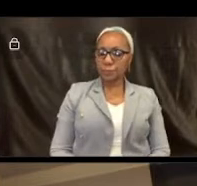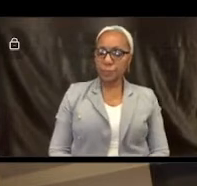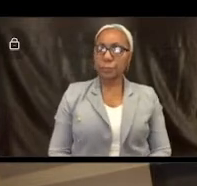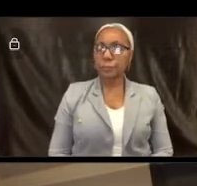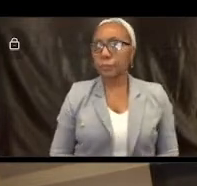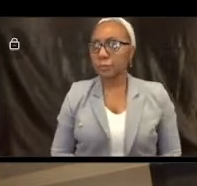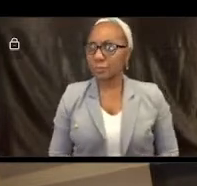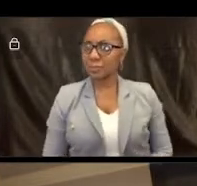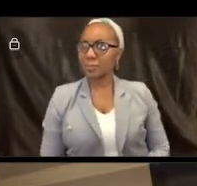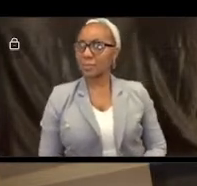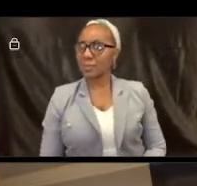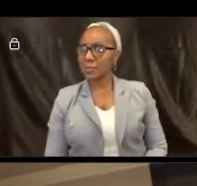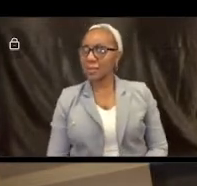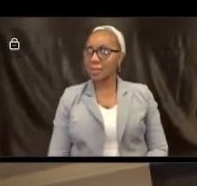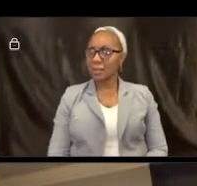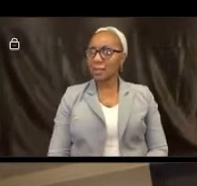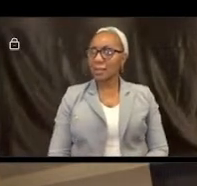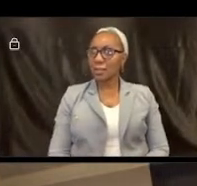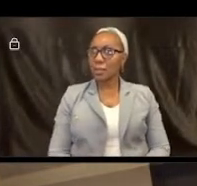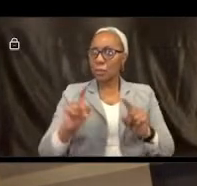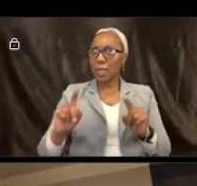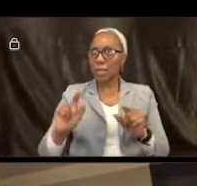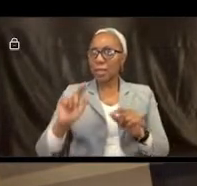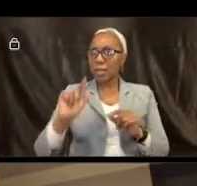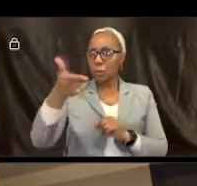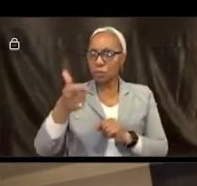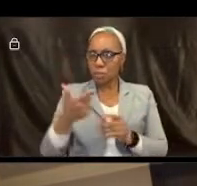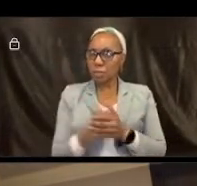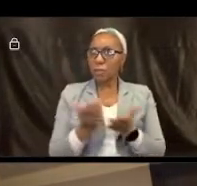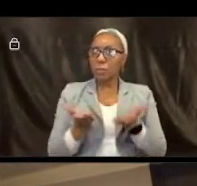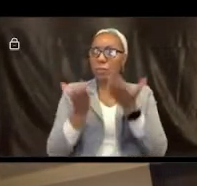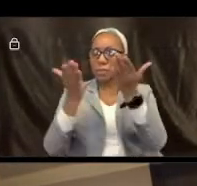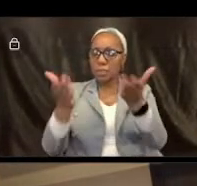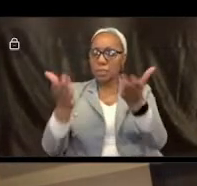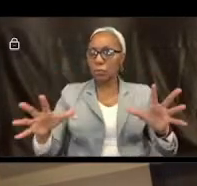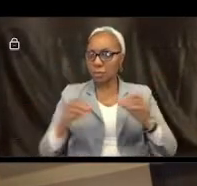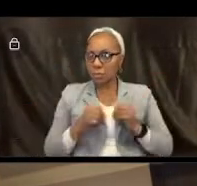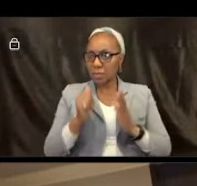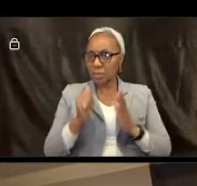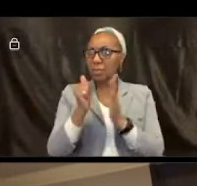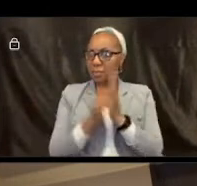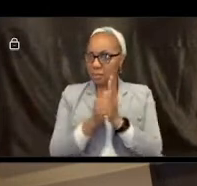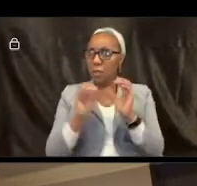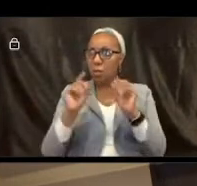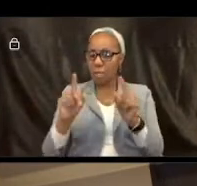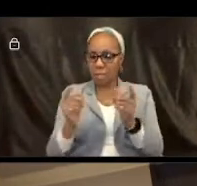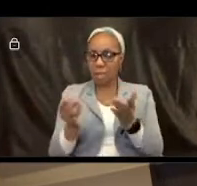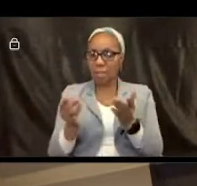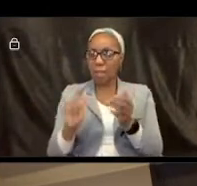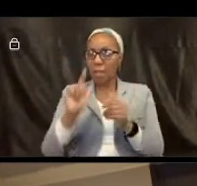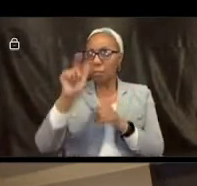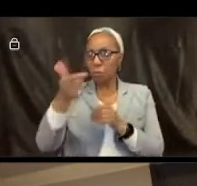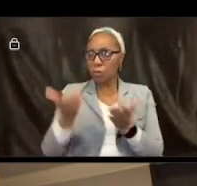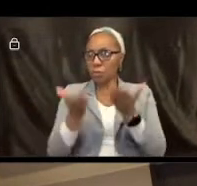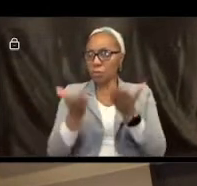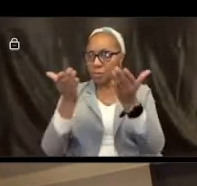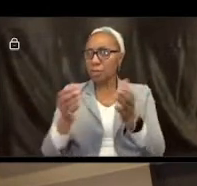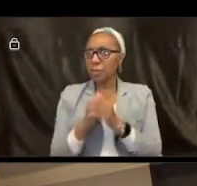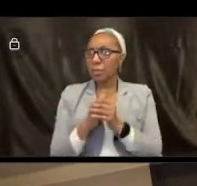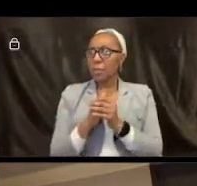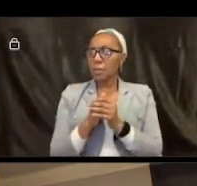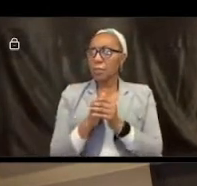I'd like to have a motion to accept the consent agenda. Mr. Chair, I'd make a motion that we accept the consent